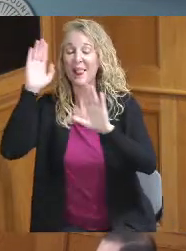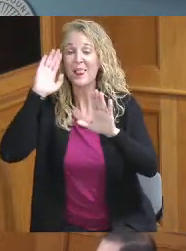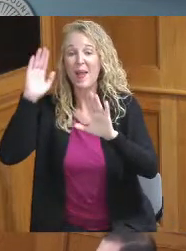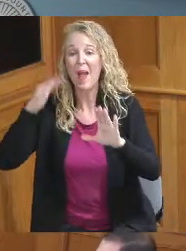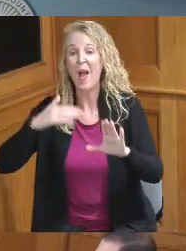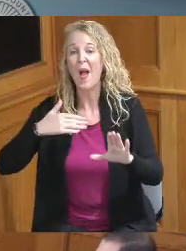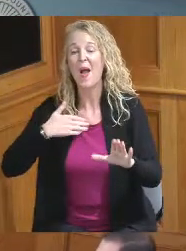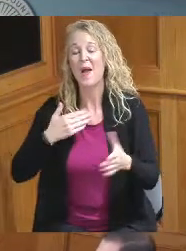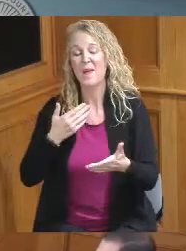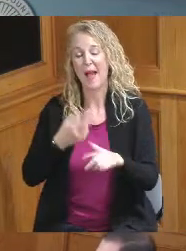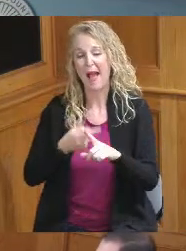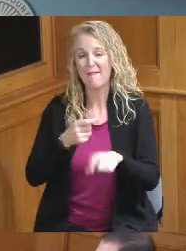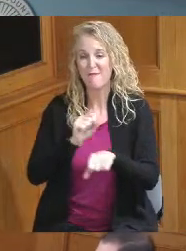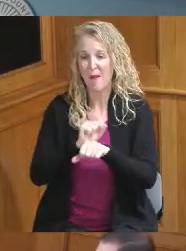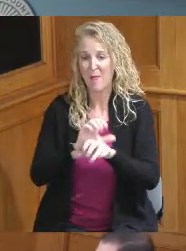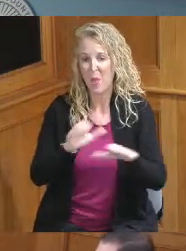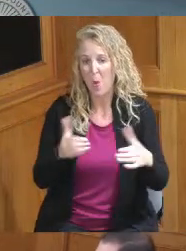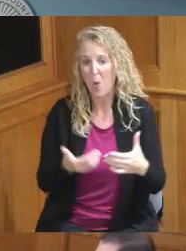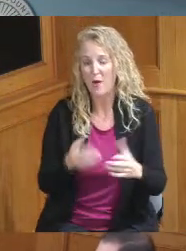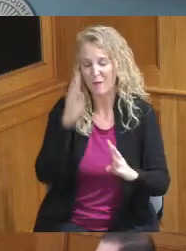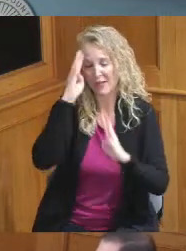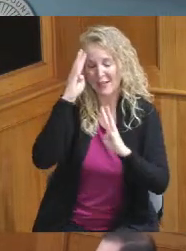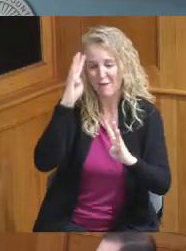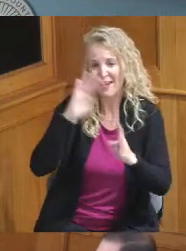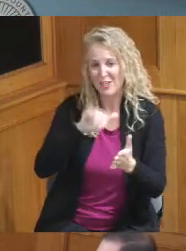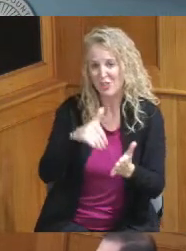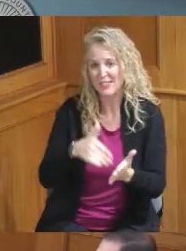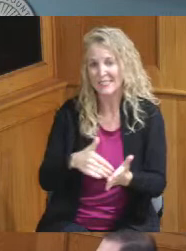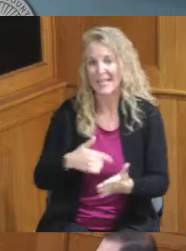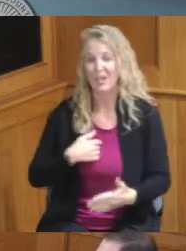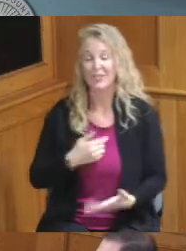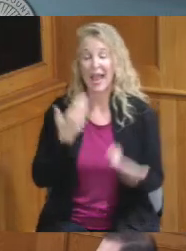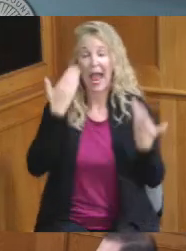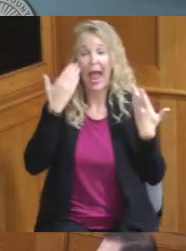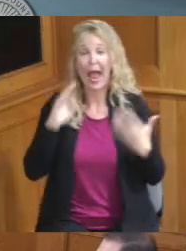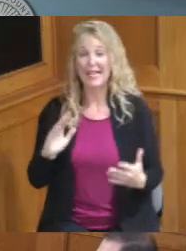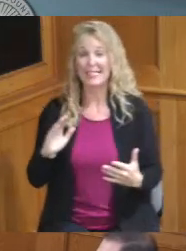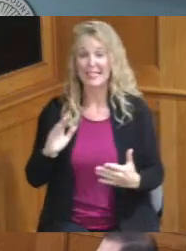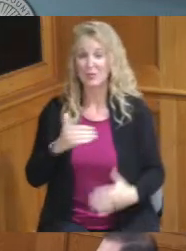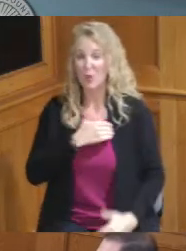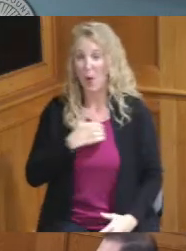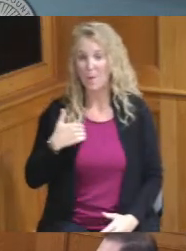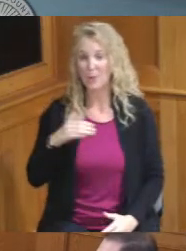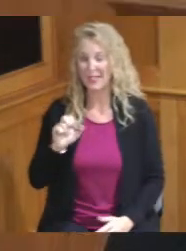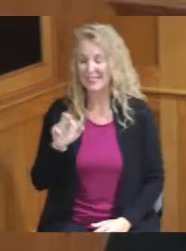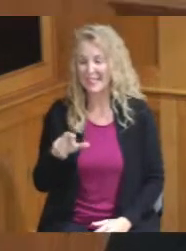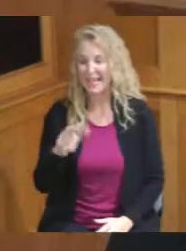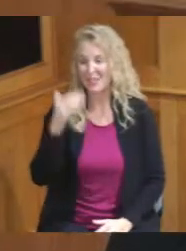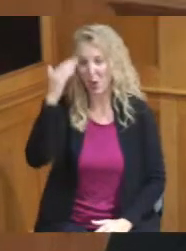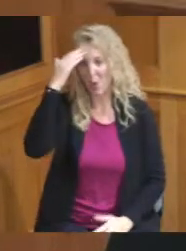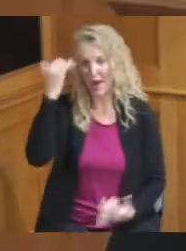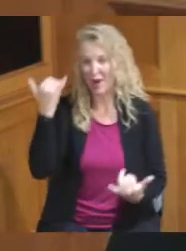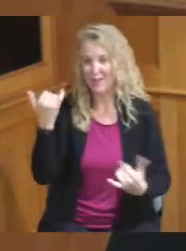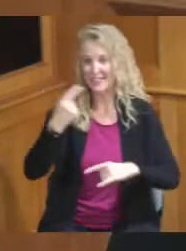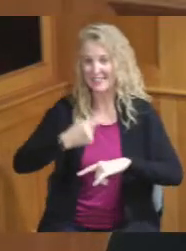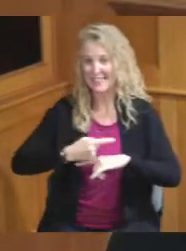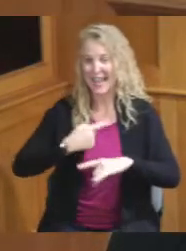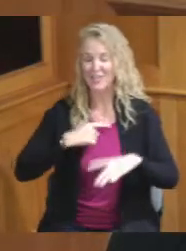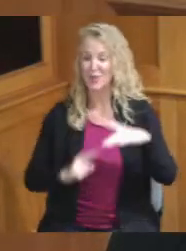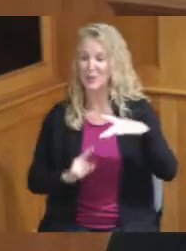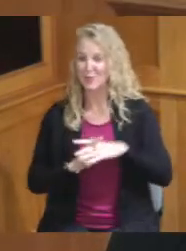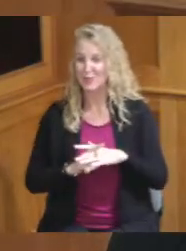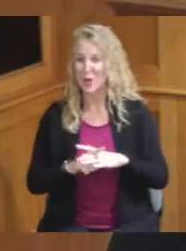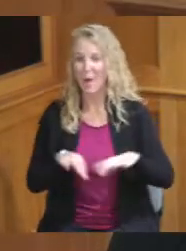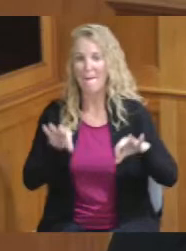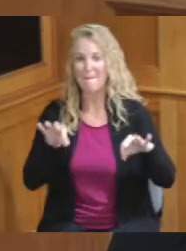With the Workforce Innovation Center, the Cincinnati Chamber, and I didn't know it was Breast Cancer Awareness Day and everybody was wearing pink, so this was a really great day to show up and be part